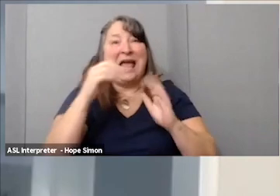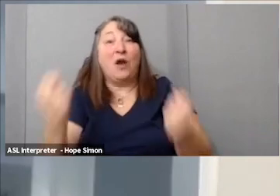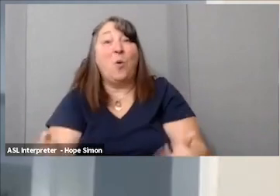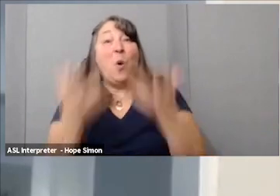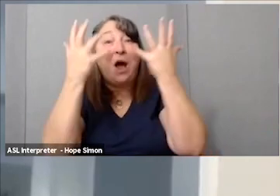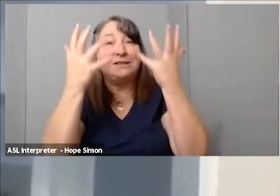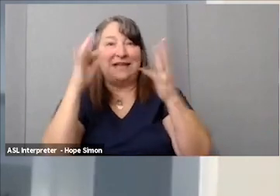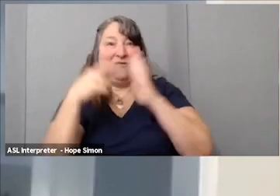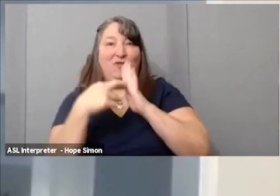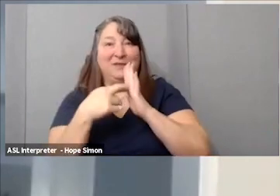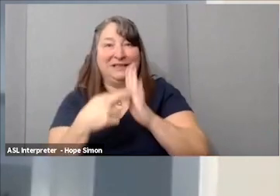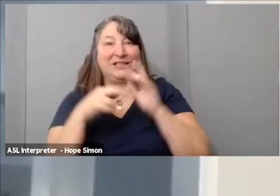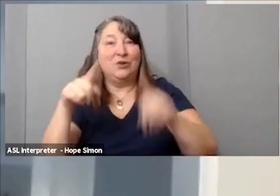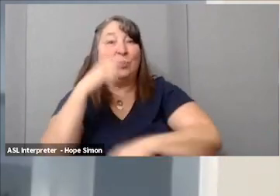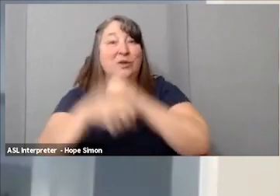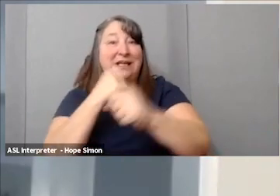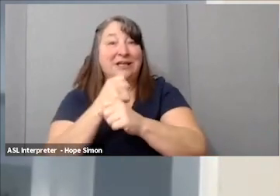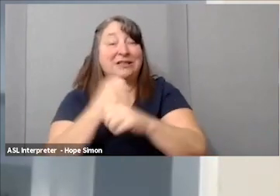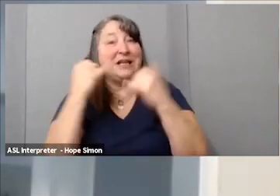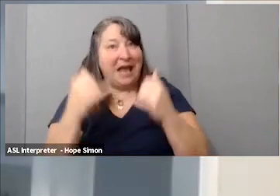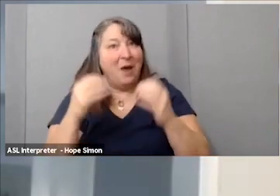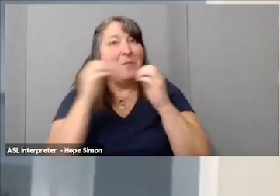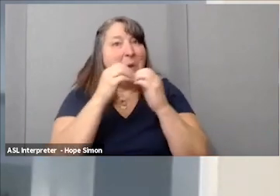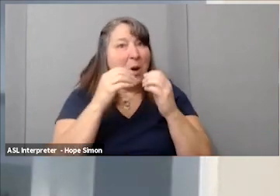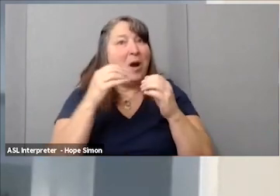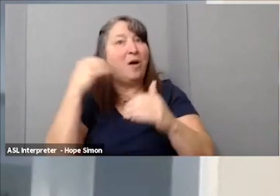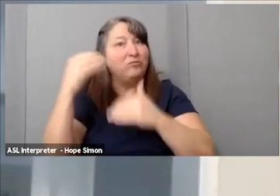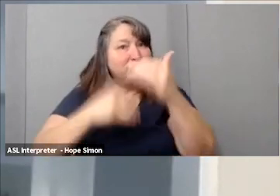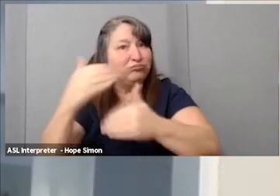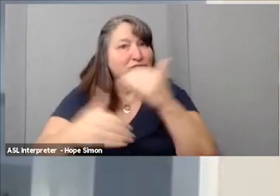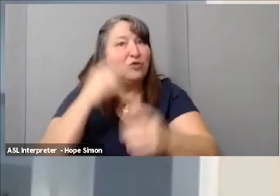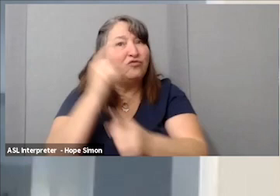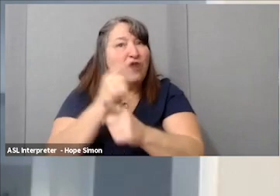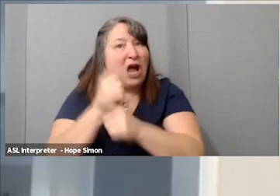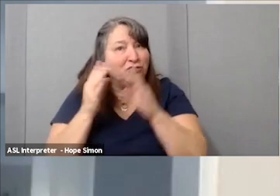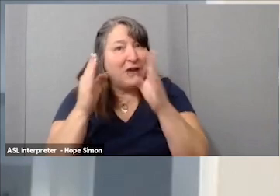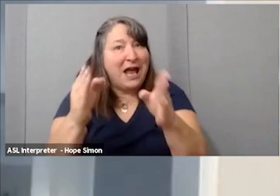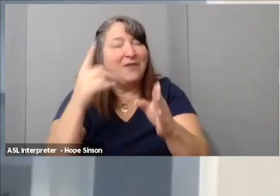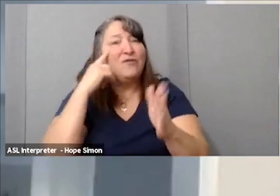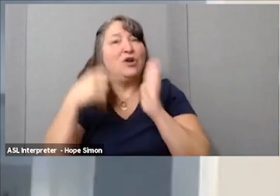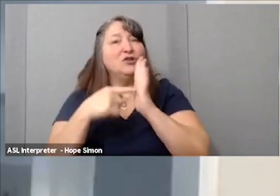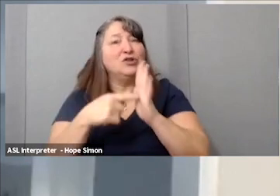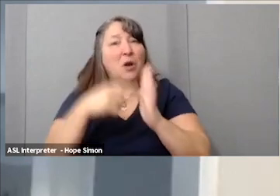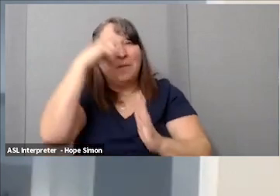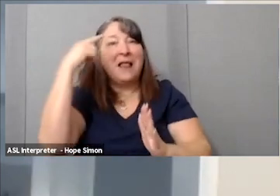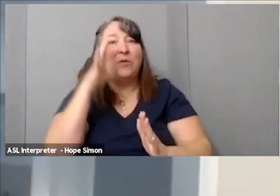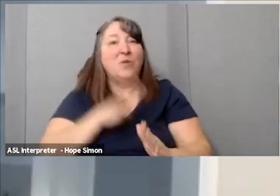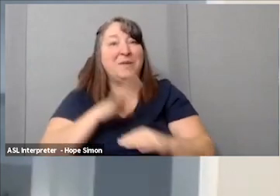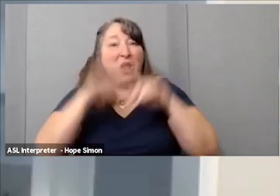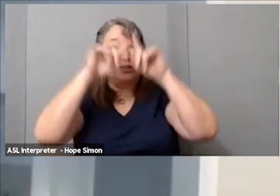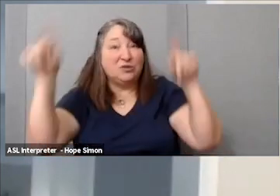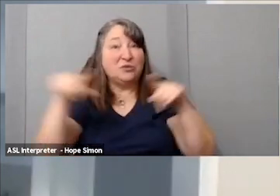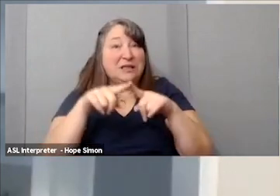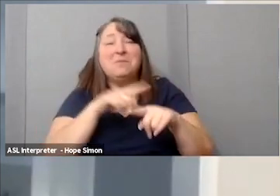have seen a move in the right direction when it comes to representation of Black women on screen. But with that, it's important